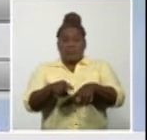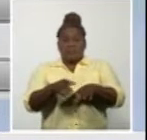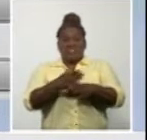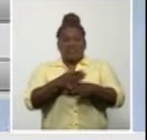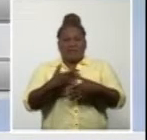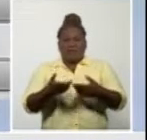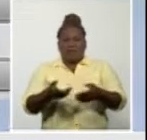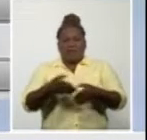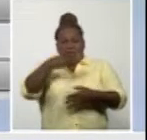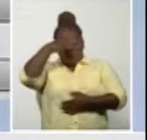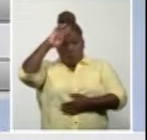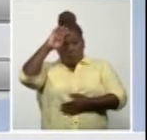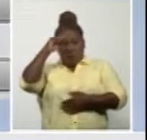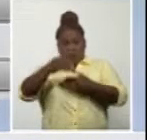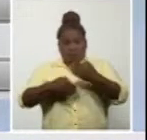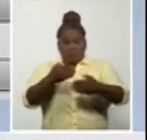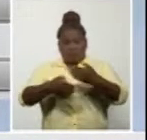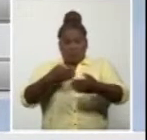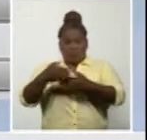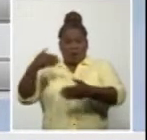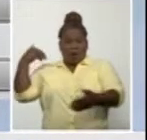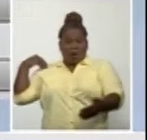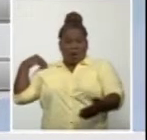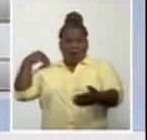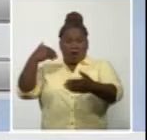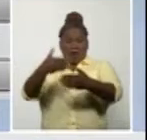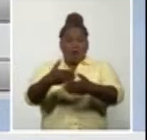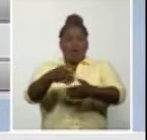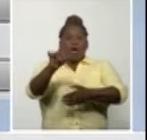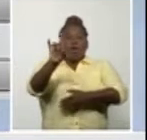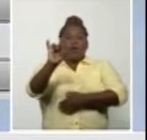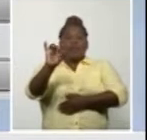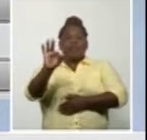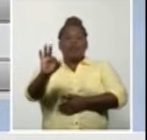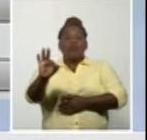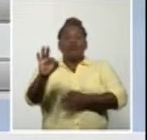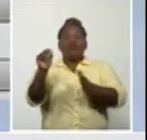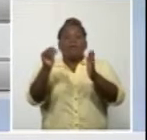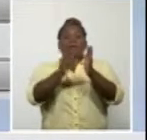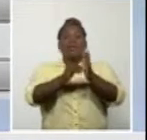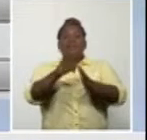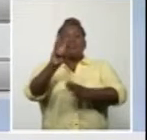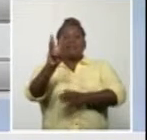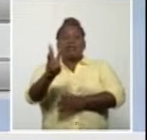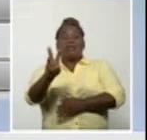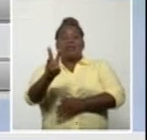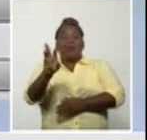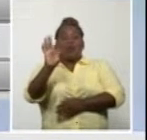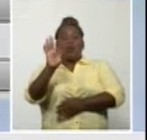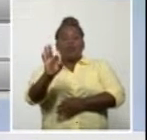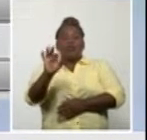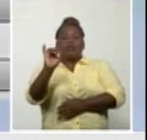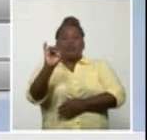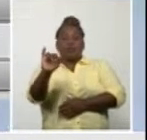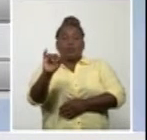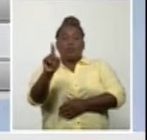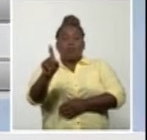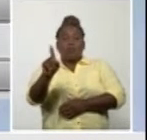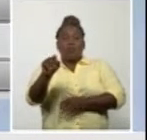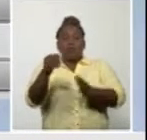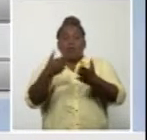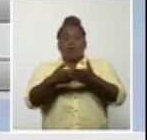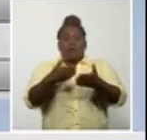0.8% of the samples studied were positive. To date,